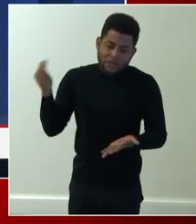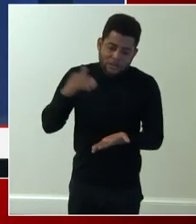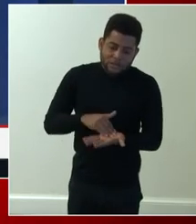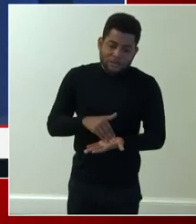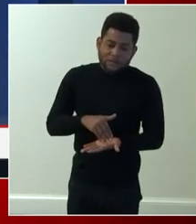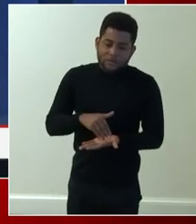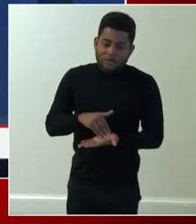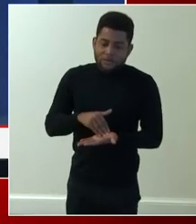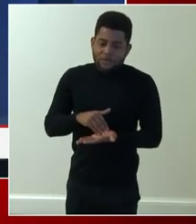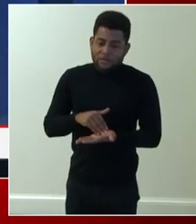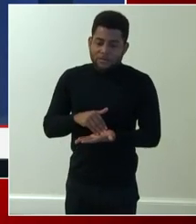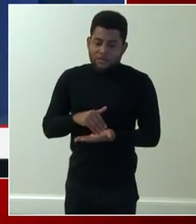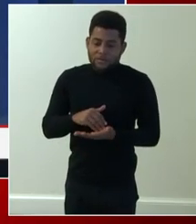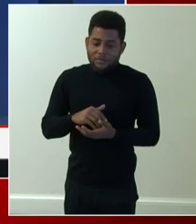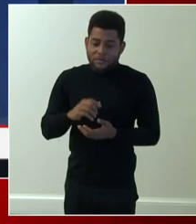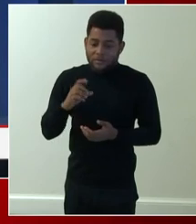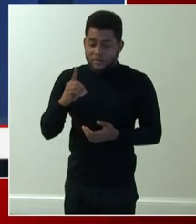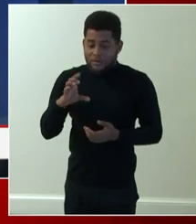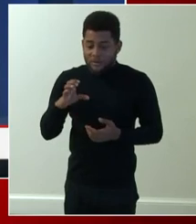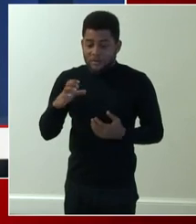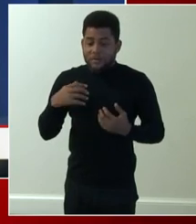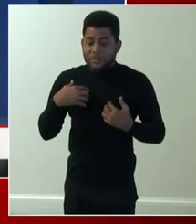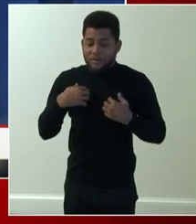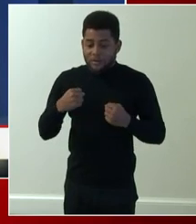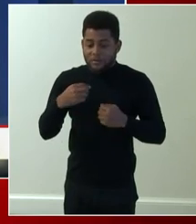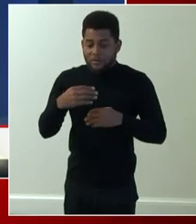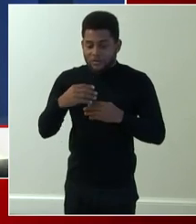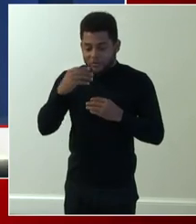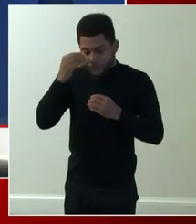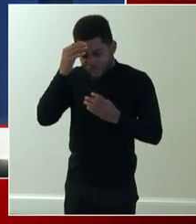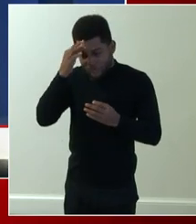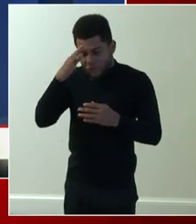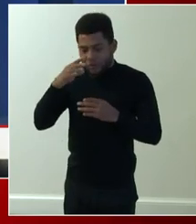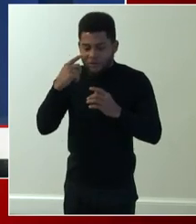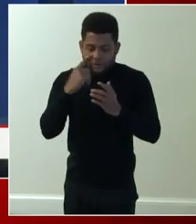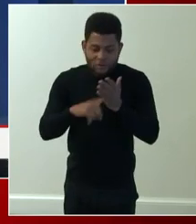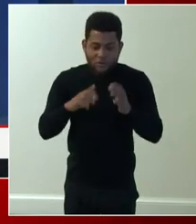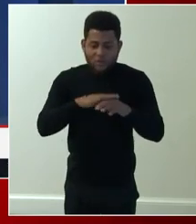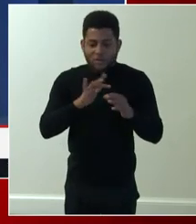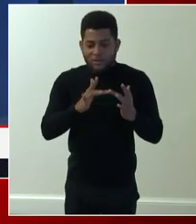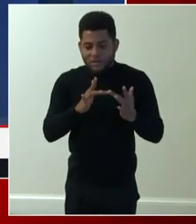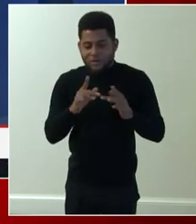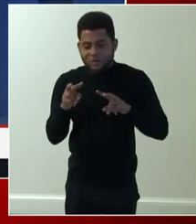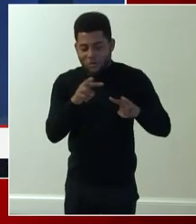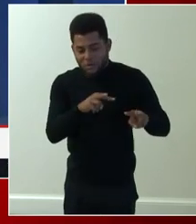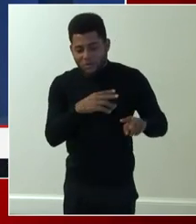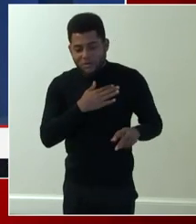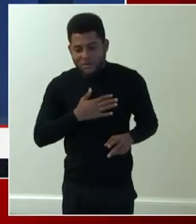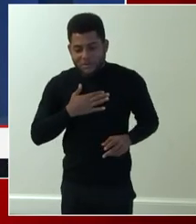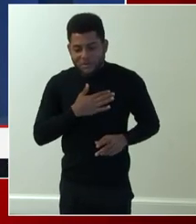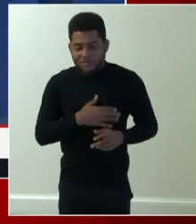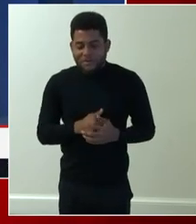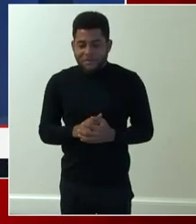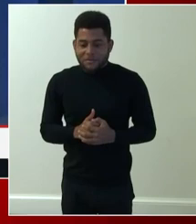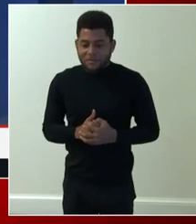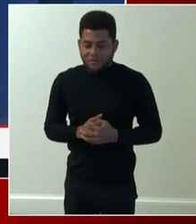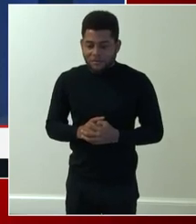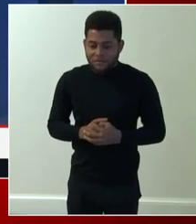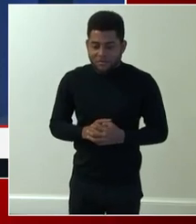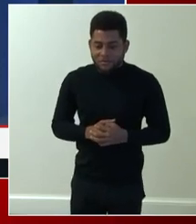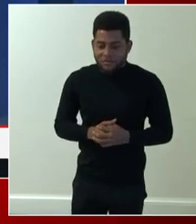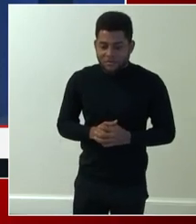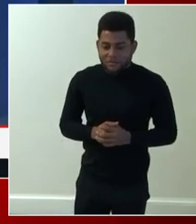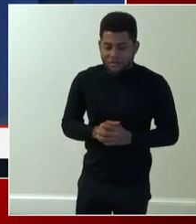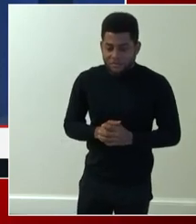does its own follow-up. But all of the information should be out there is out there for business owners to be able to make the best decisions for themselves. So do